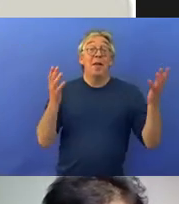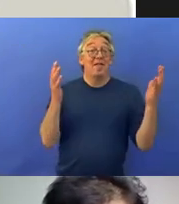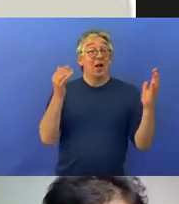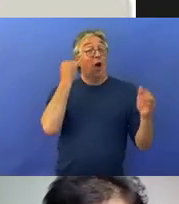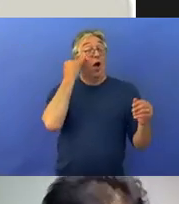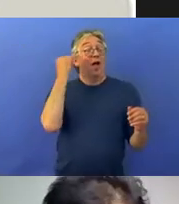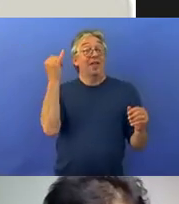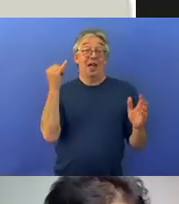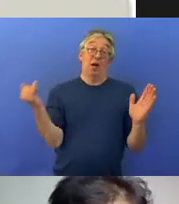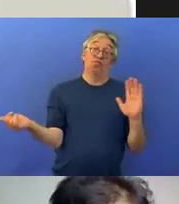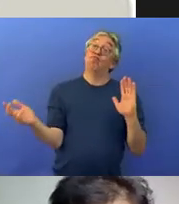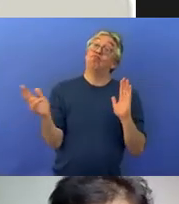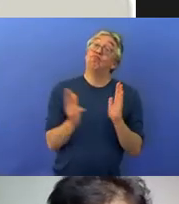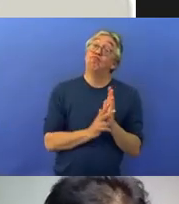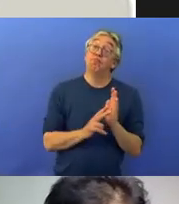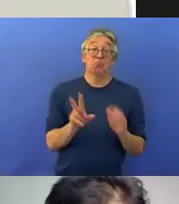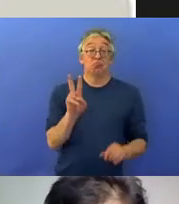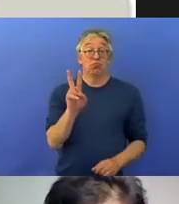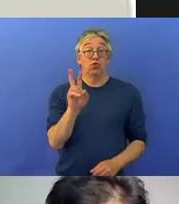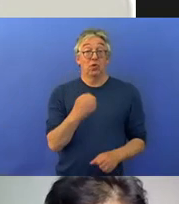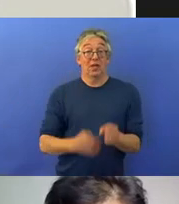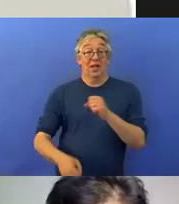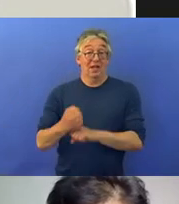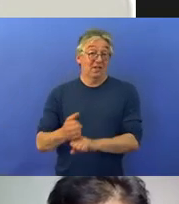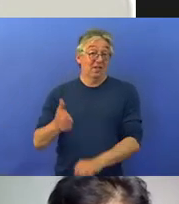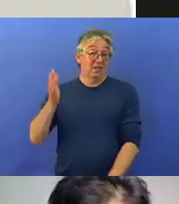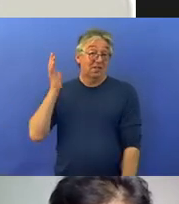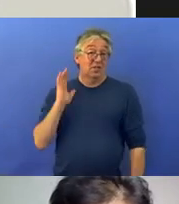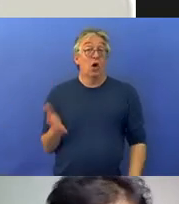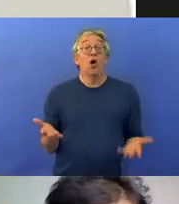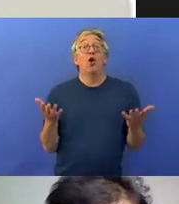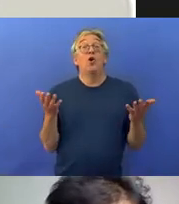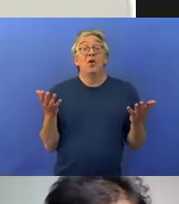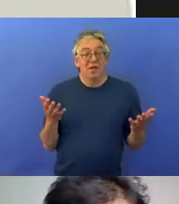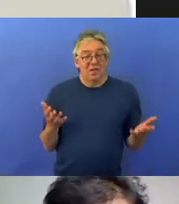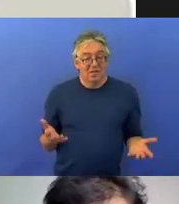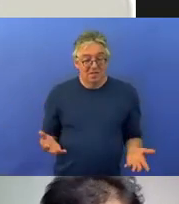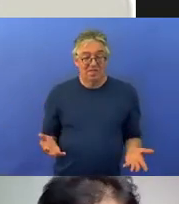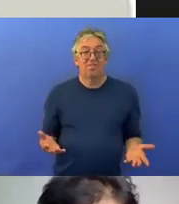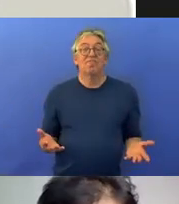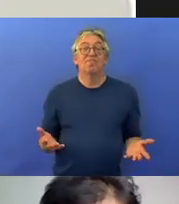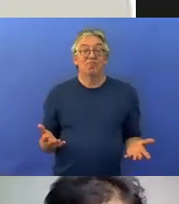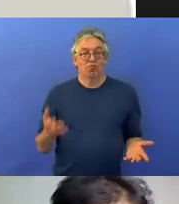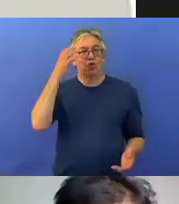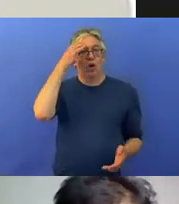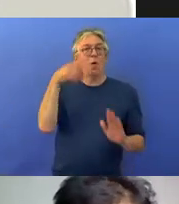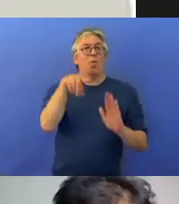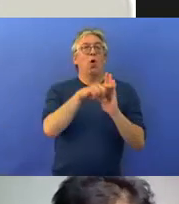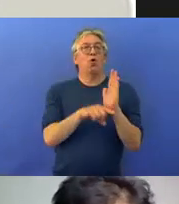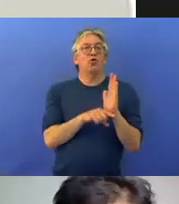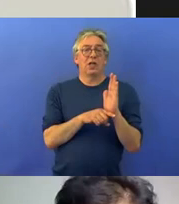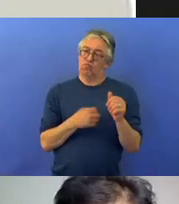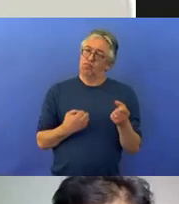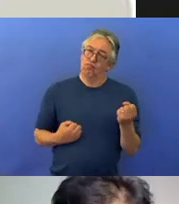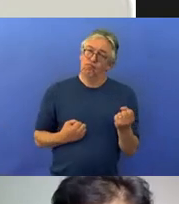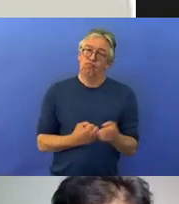20 years ago, and now it became the basic of the government policy. But the